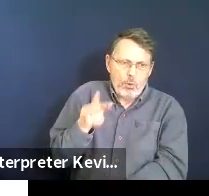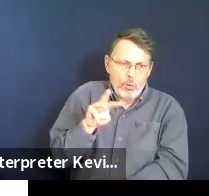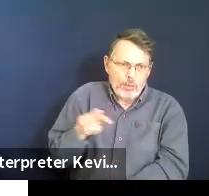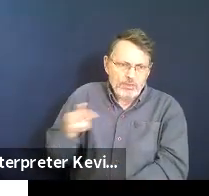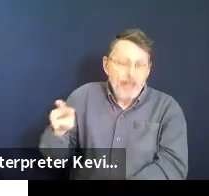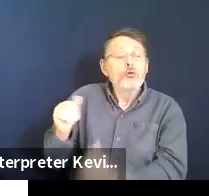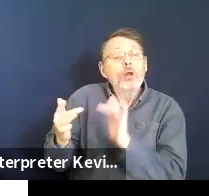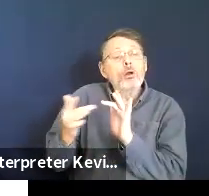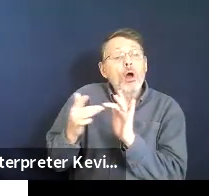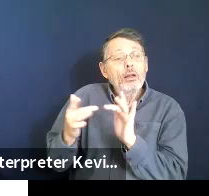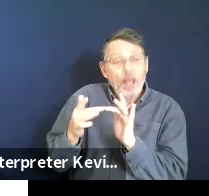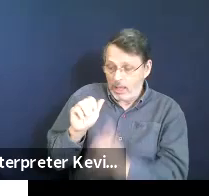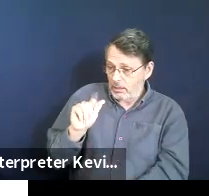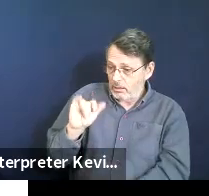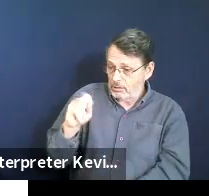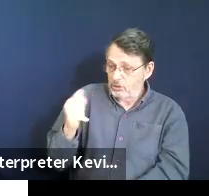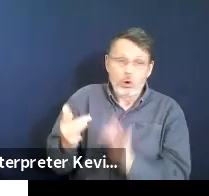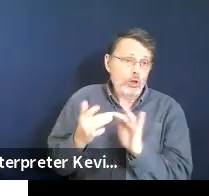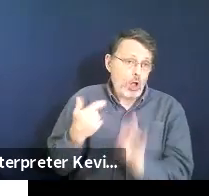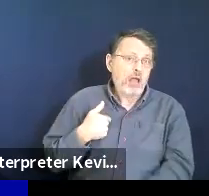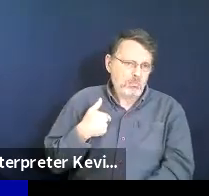to Alicia or me.